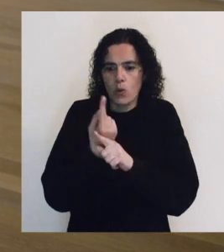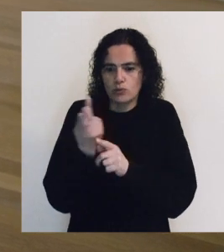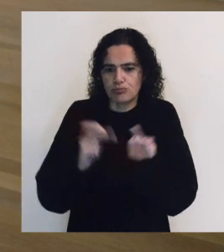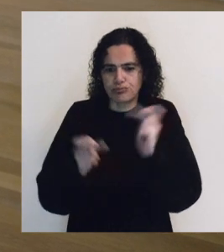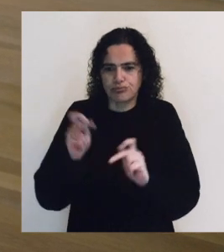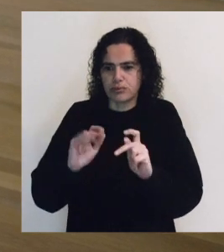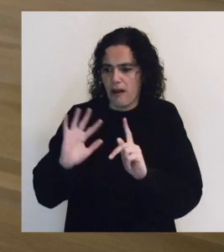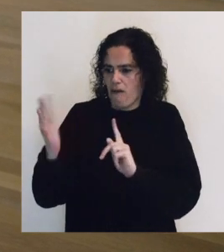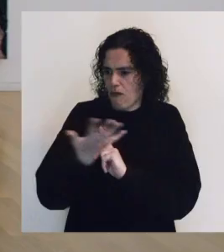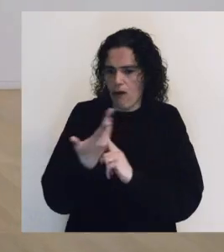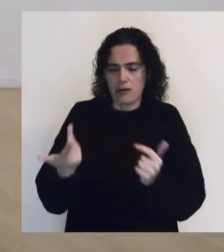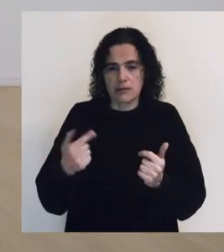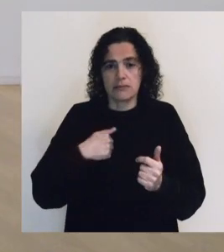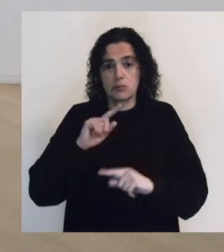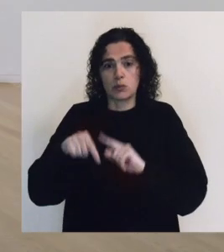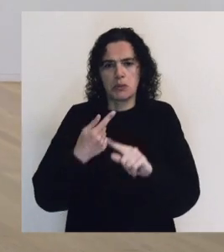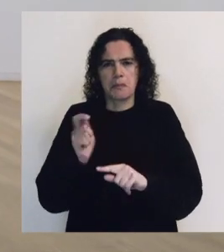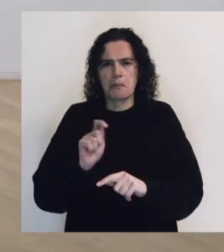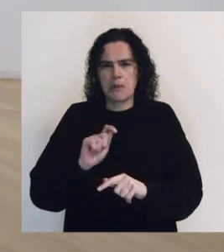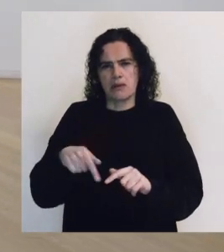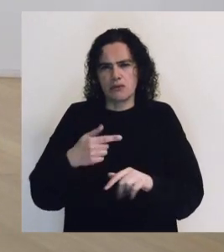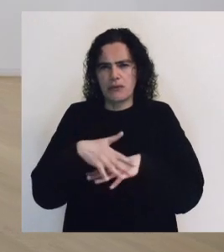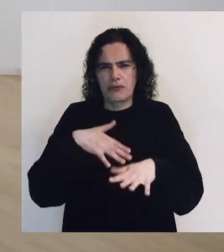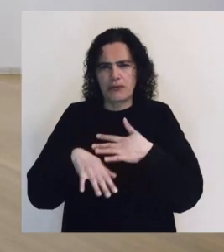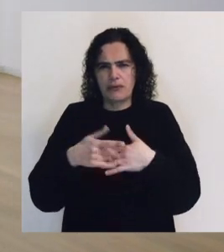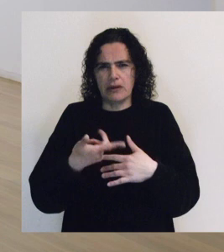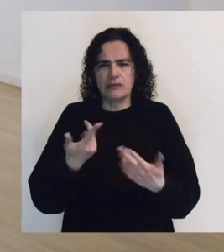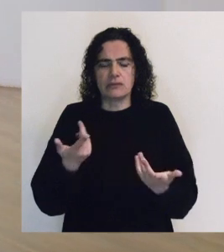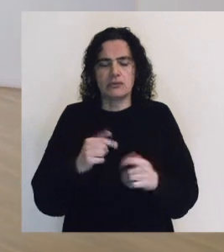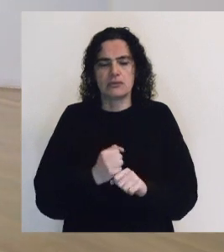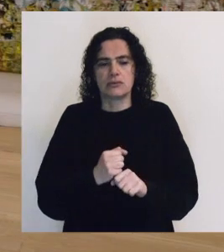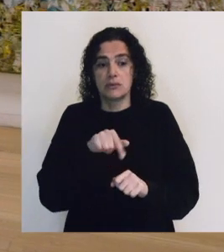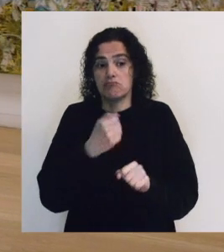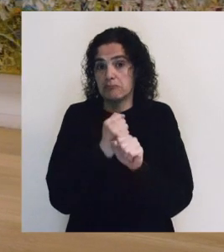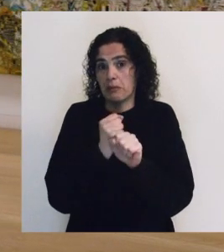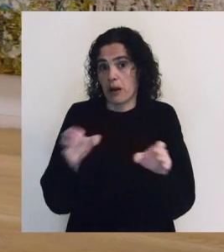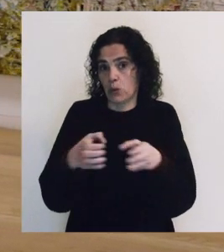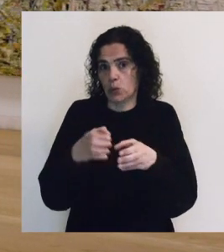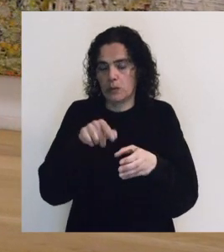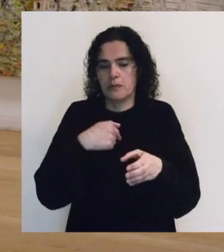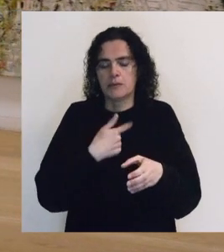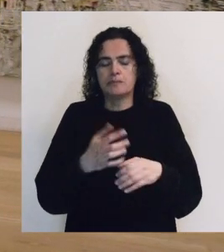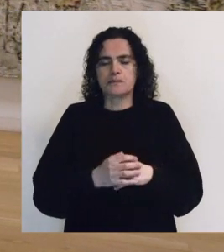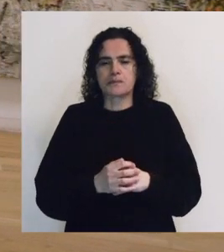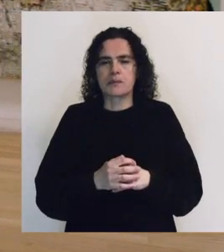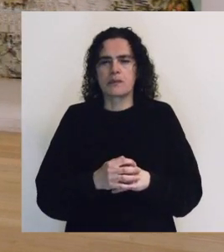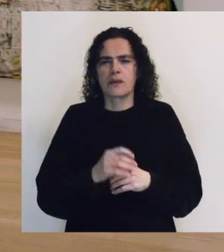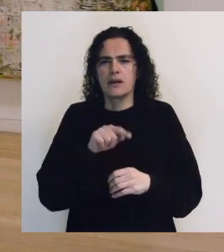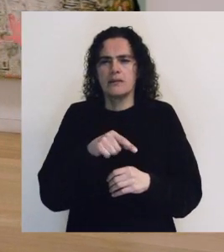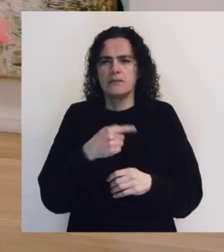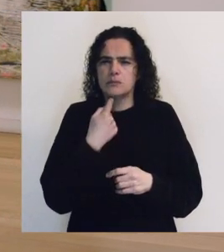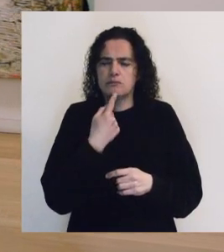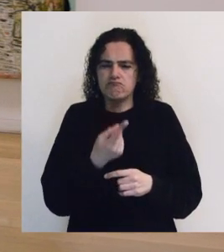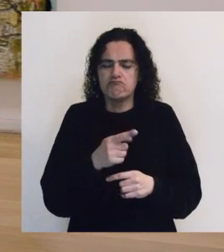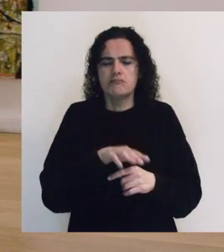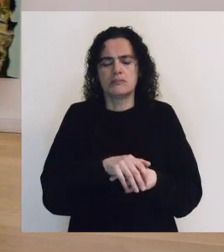happening around him. When a few months after he did actually this group of work, Cerberus, one